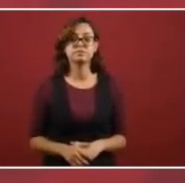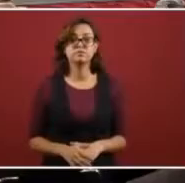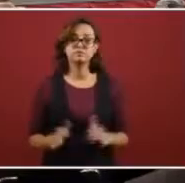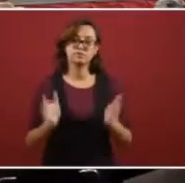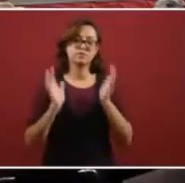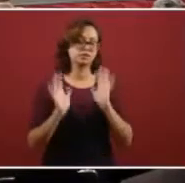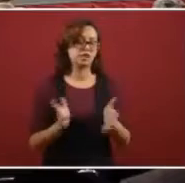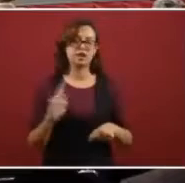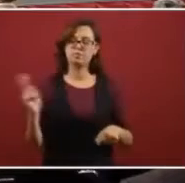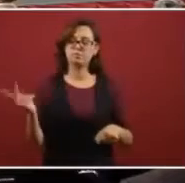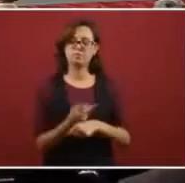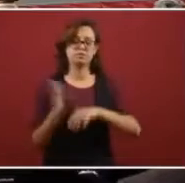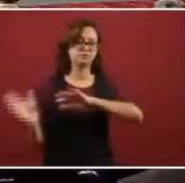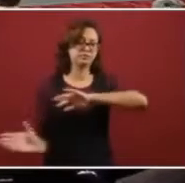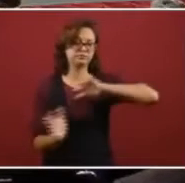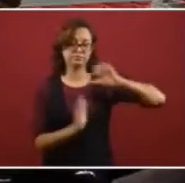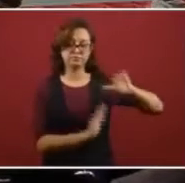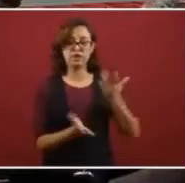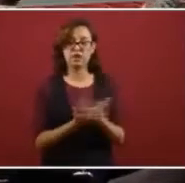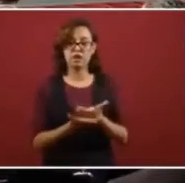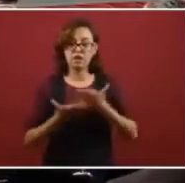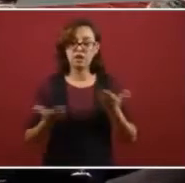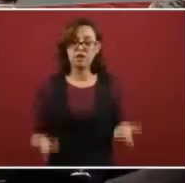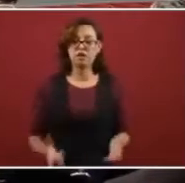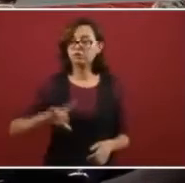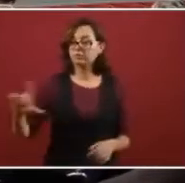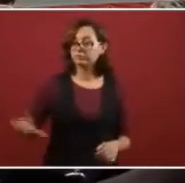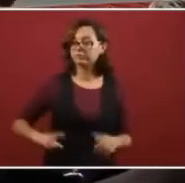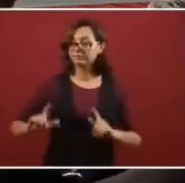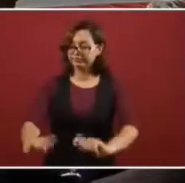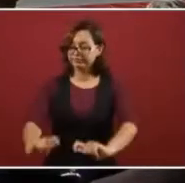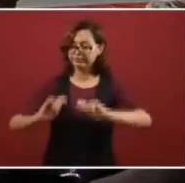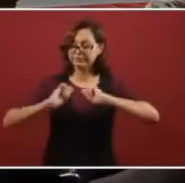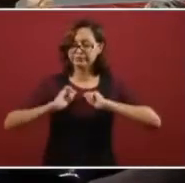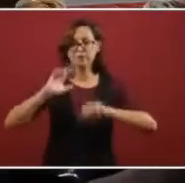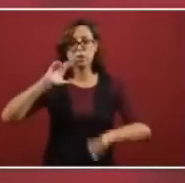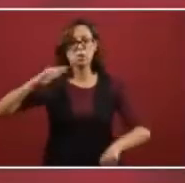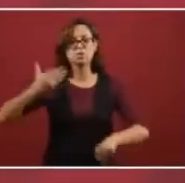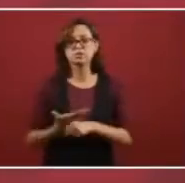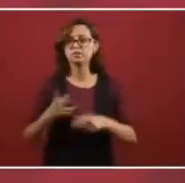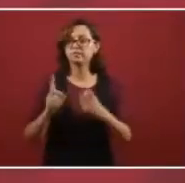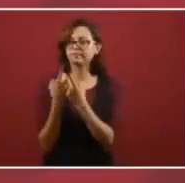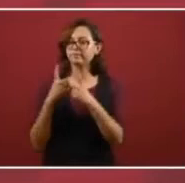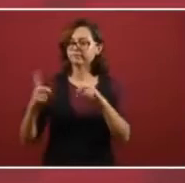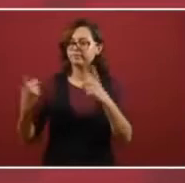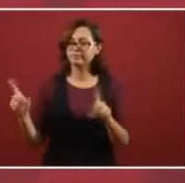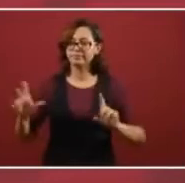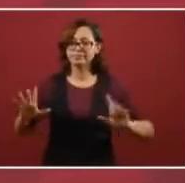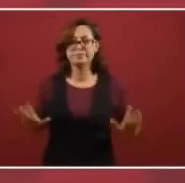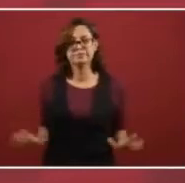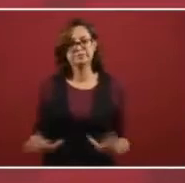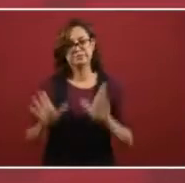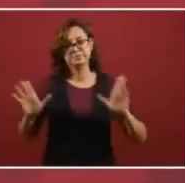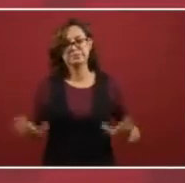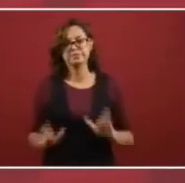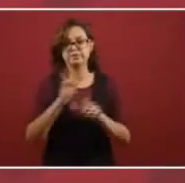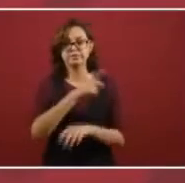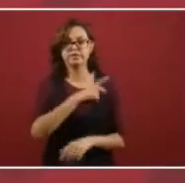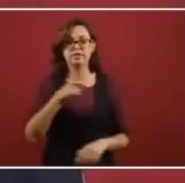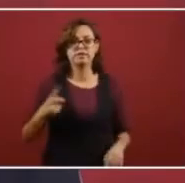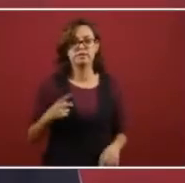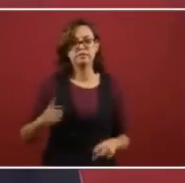that has been set aside, and now the state has to promote development and